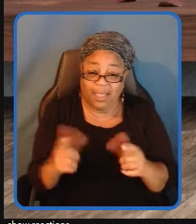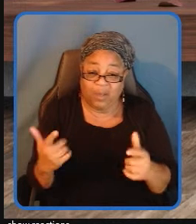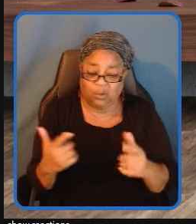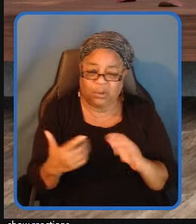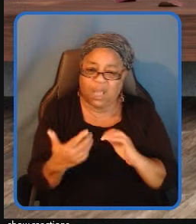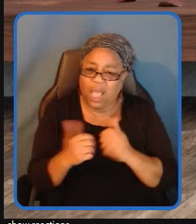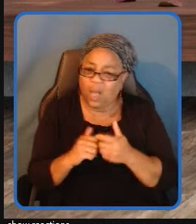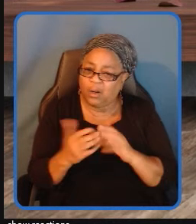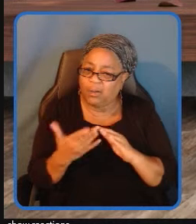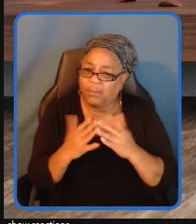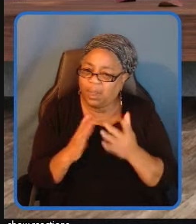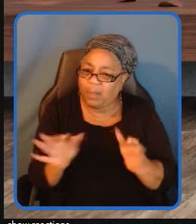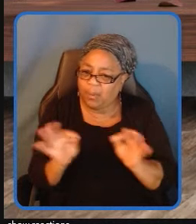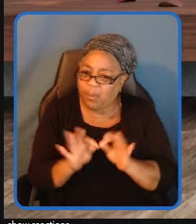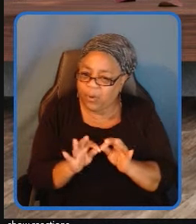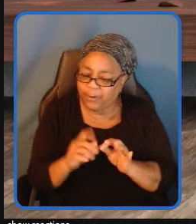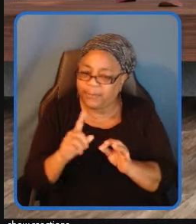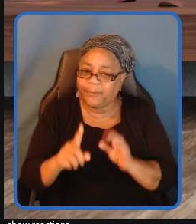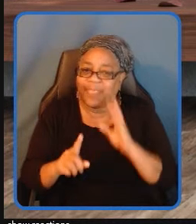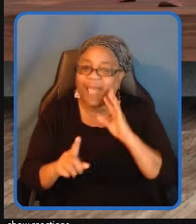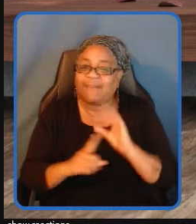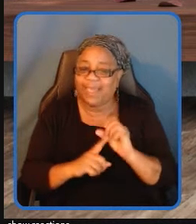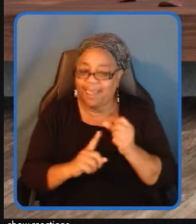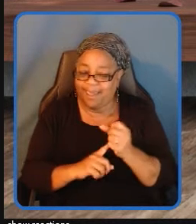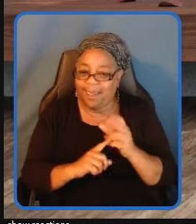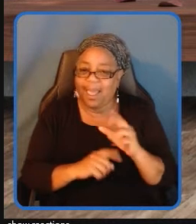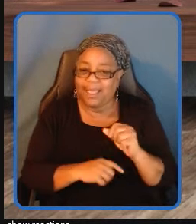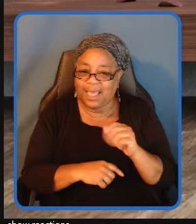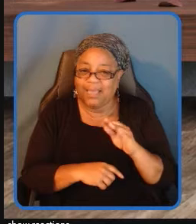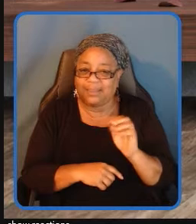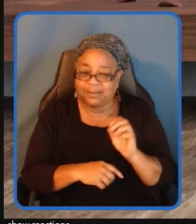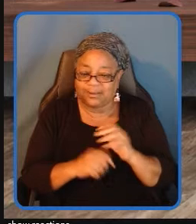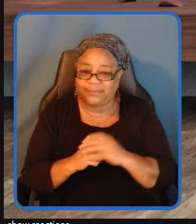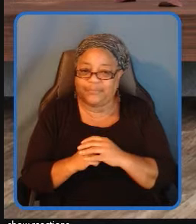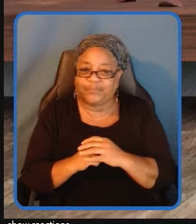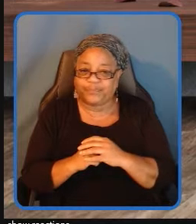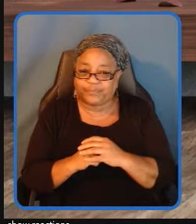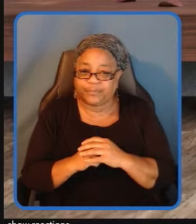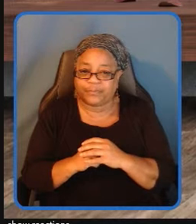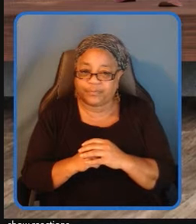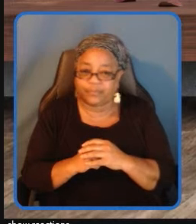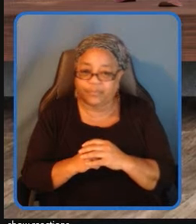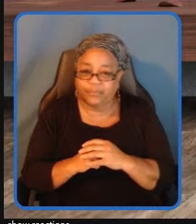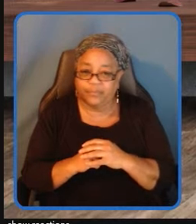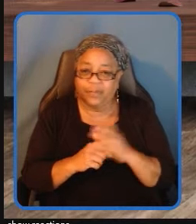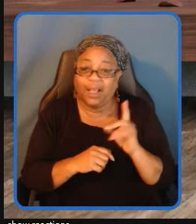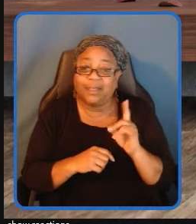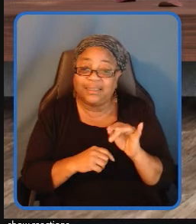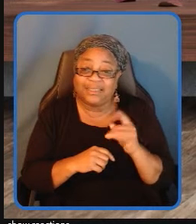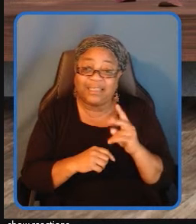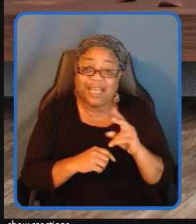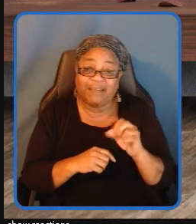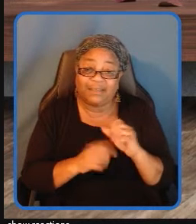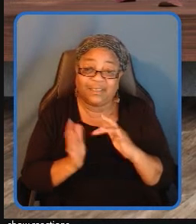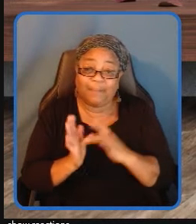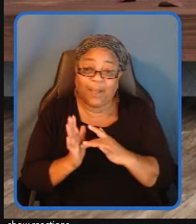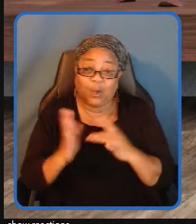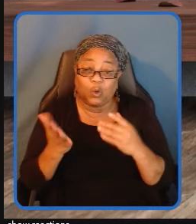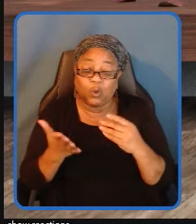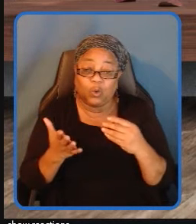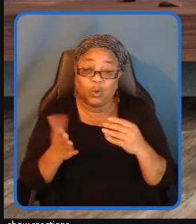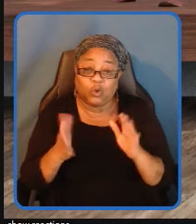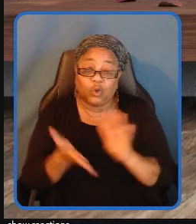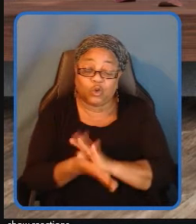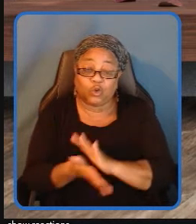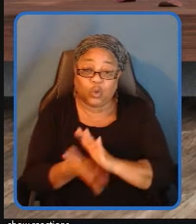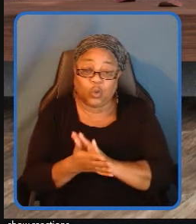case of students, affirmative action case in Davis Medical School based on race, based